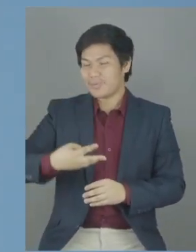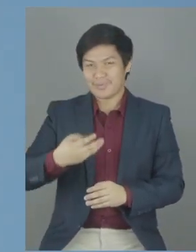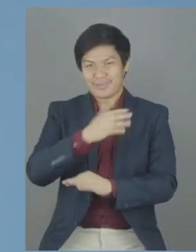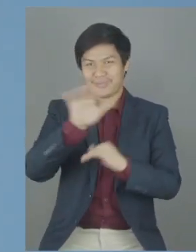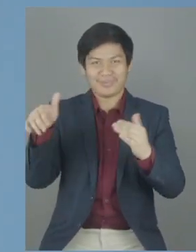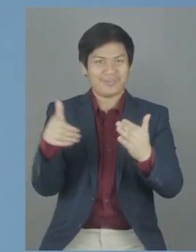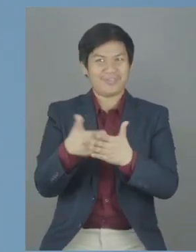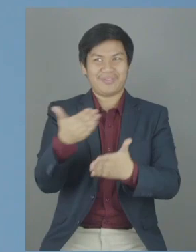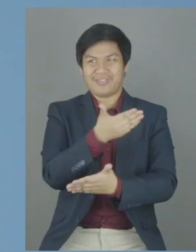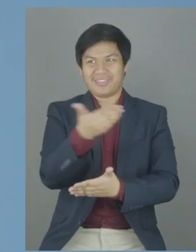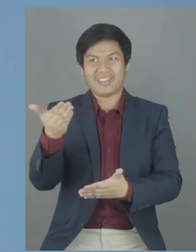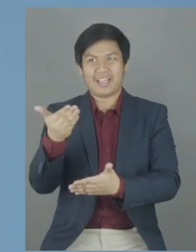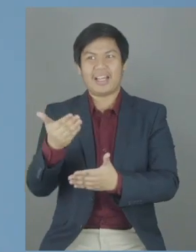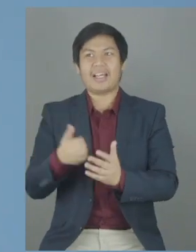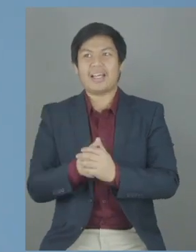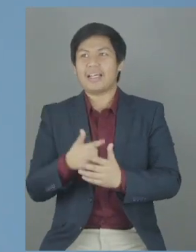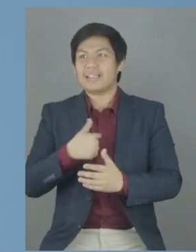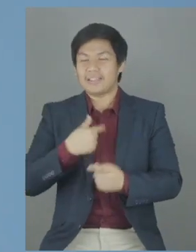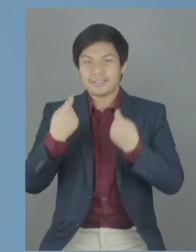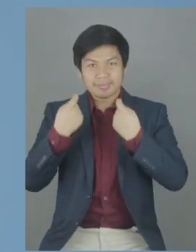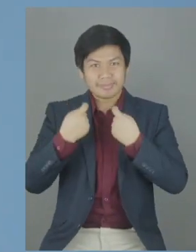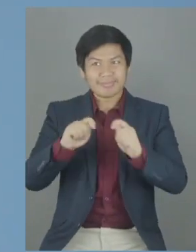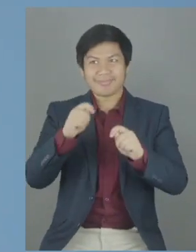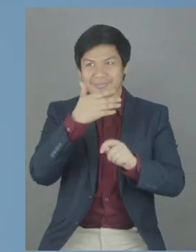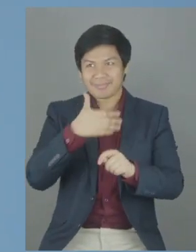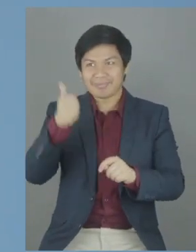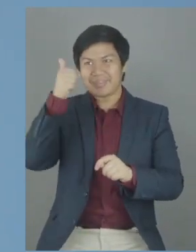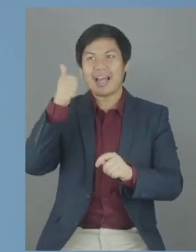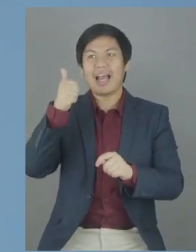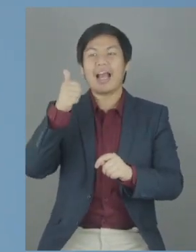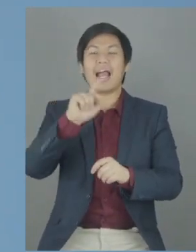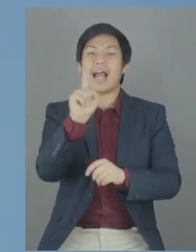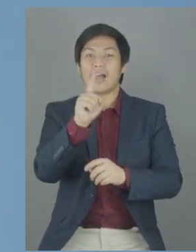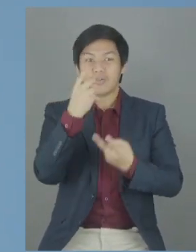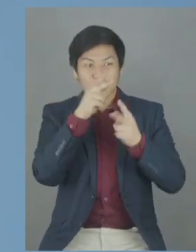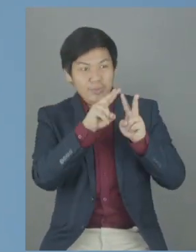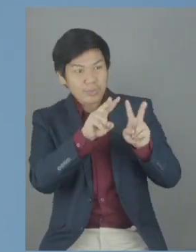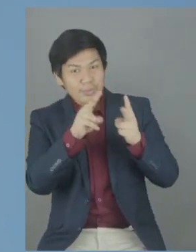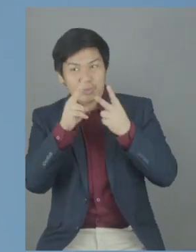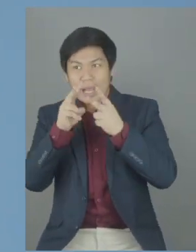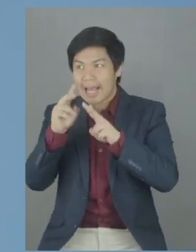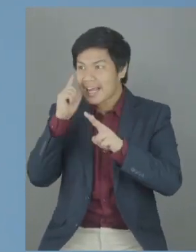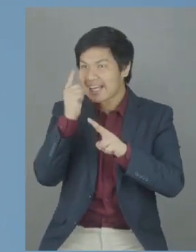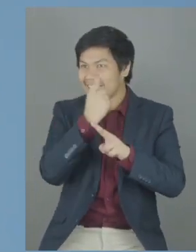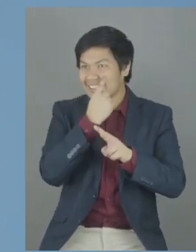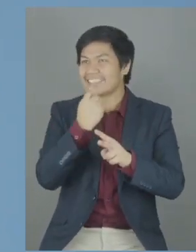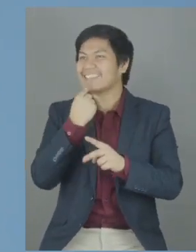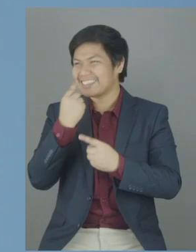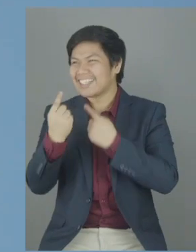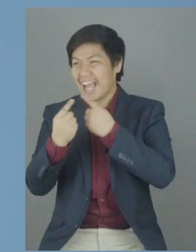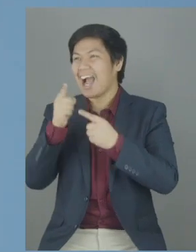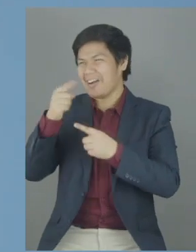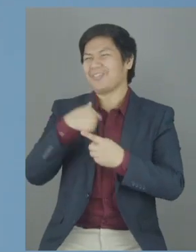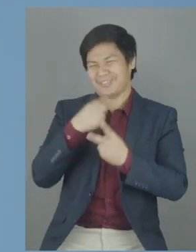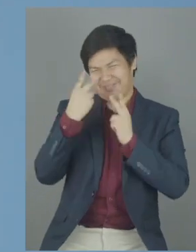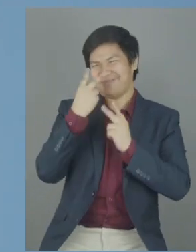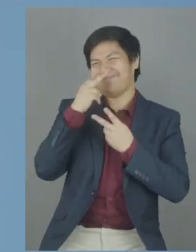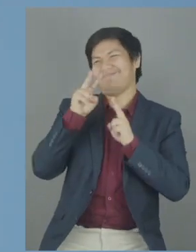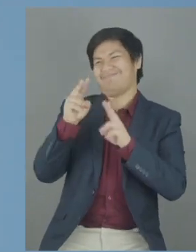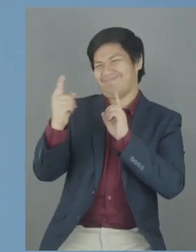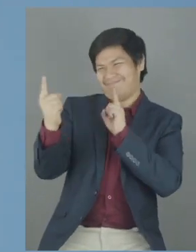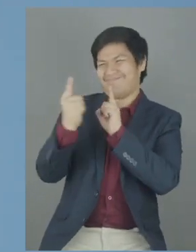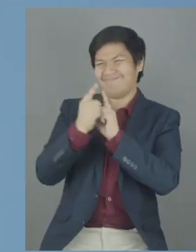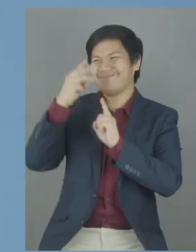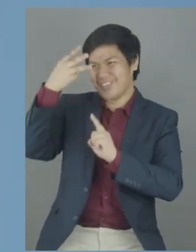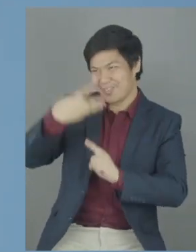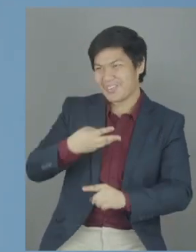you as I try my very best to look at each and everyone's eyes and say that I've seen you and I